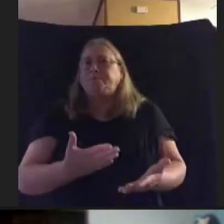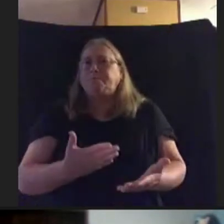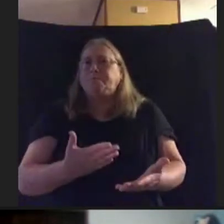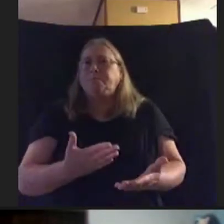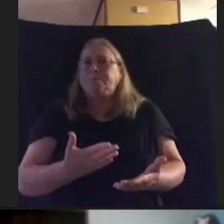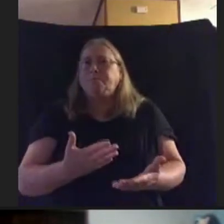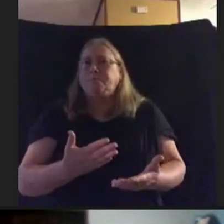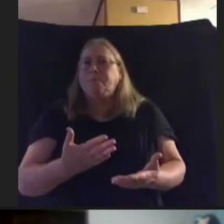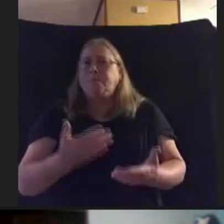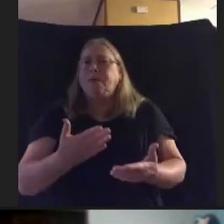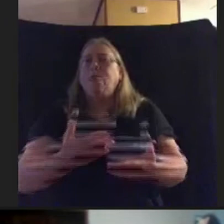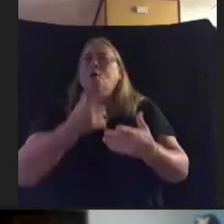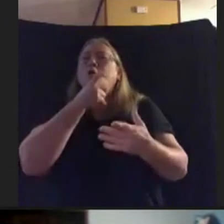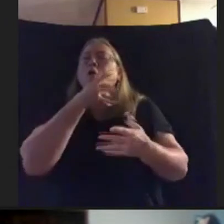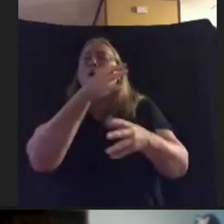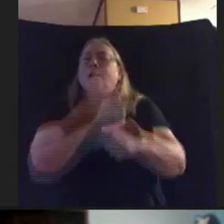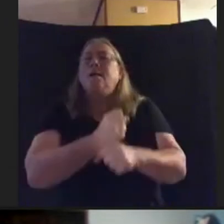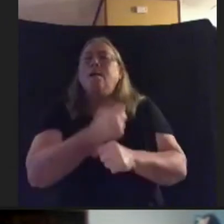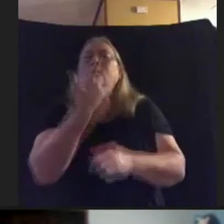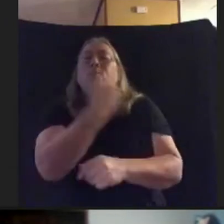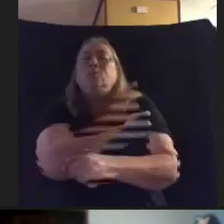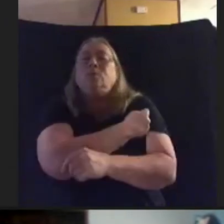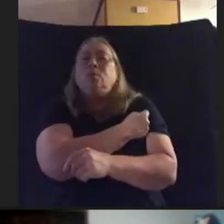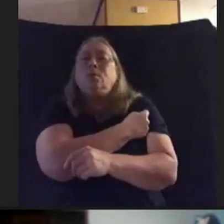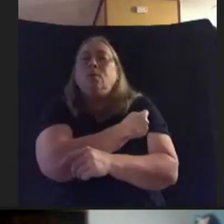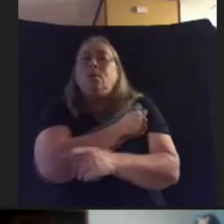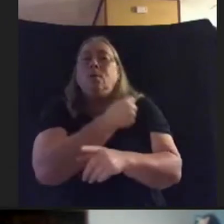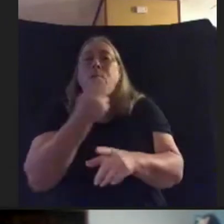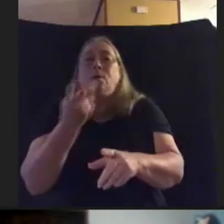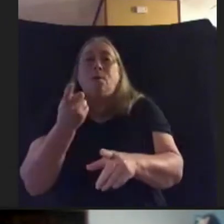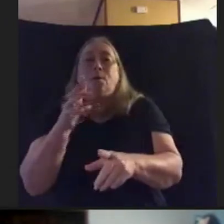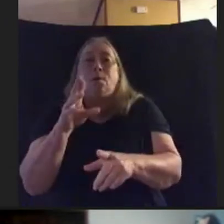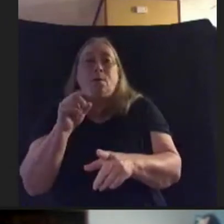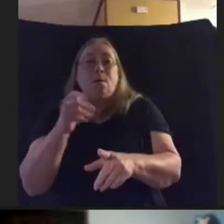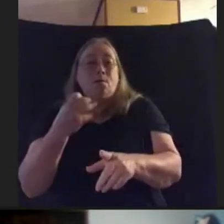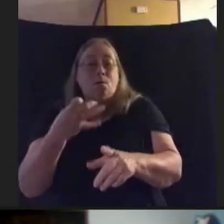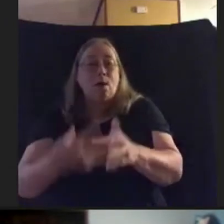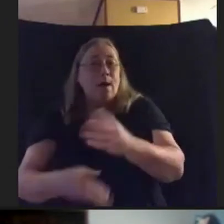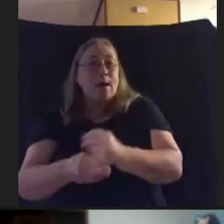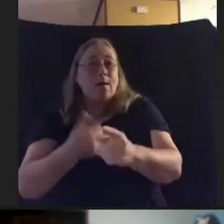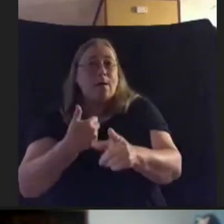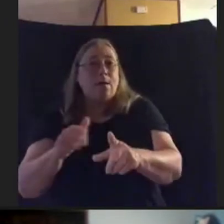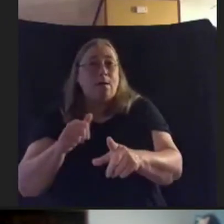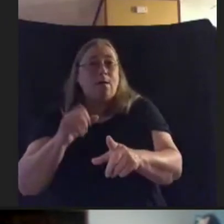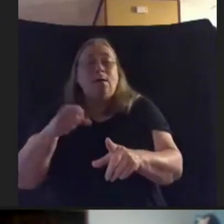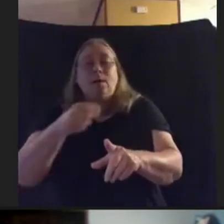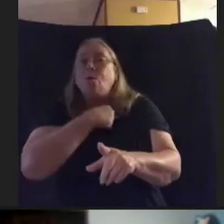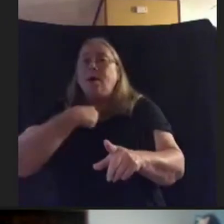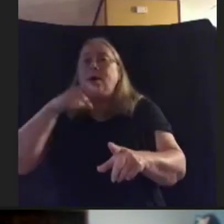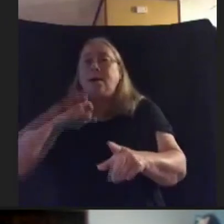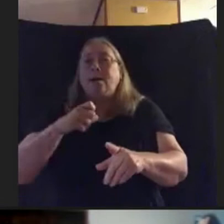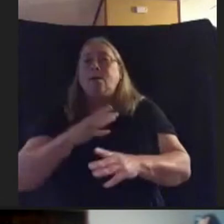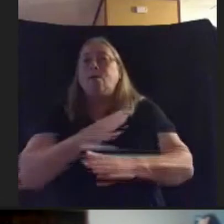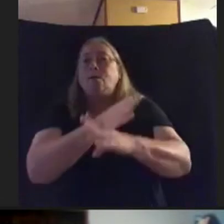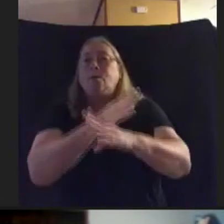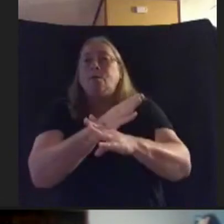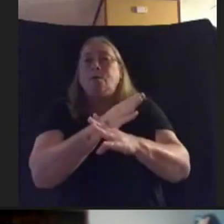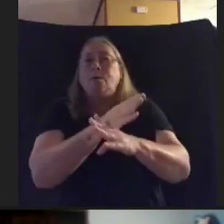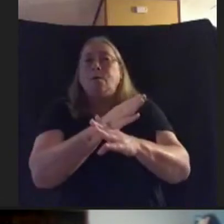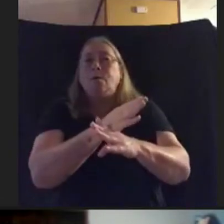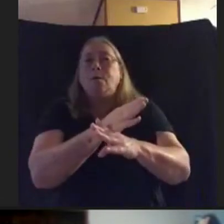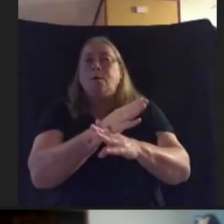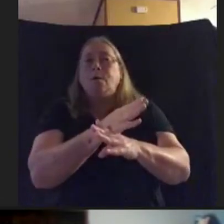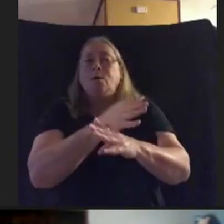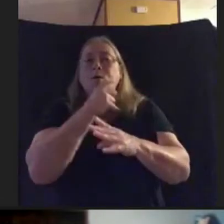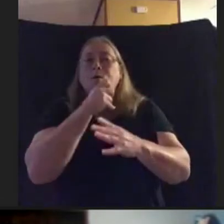the vaccine. Dr. Dobbs, would you like to say anything else? Yeah, we need to protect vulnerable people who live in